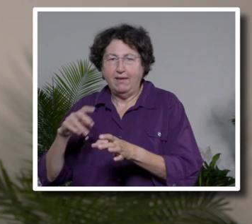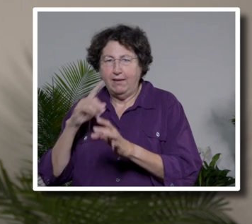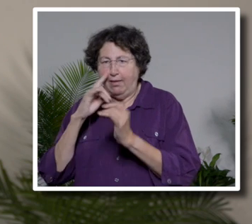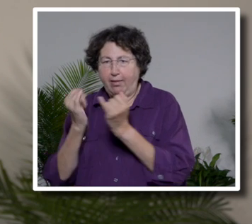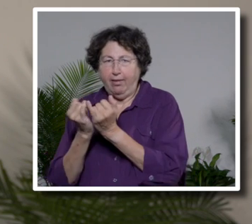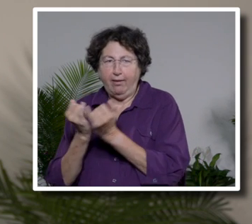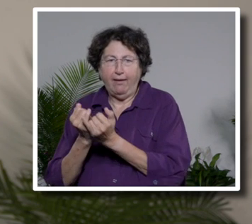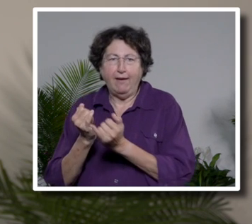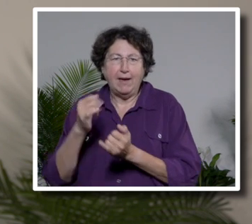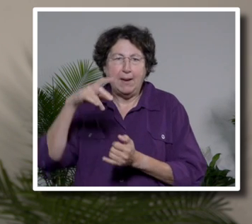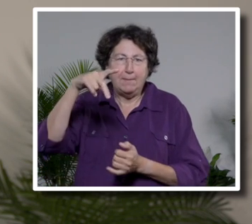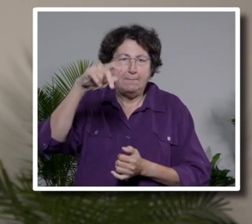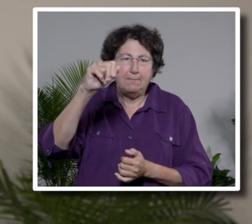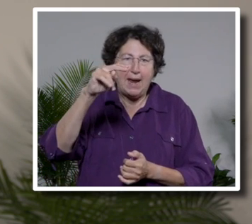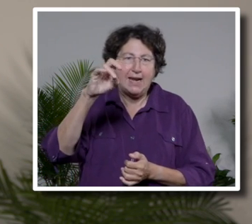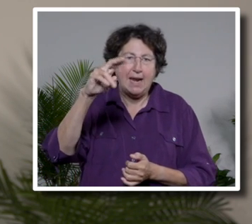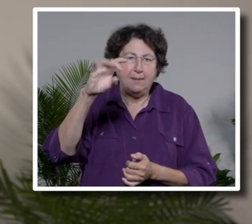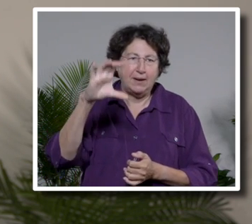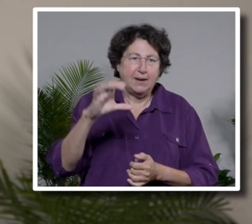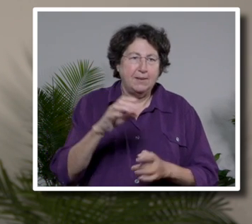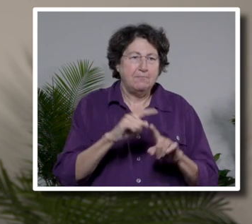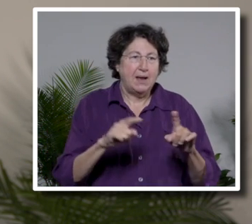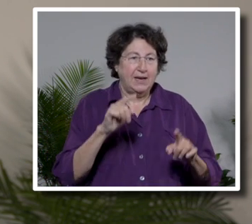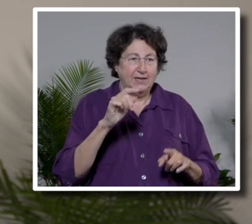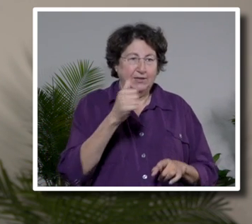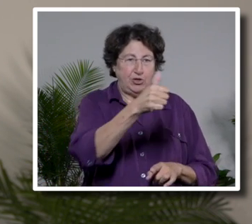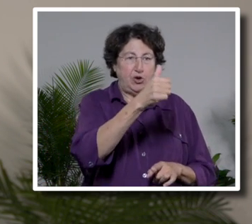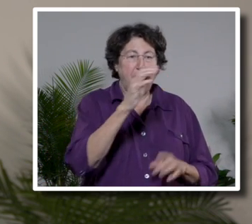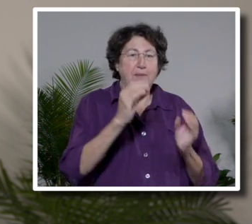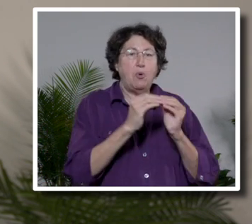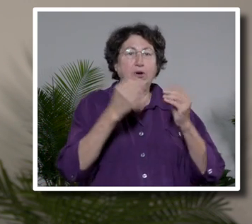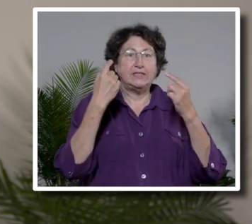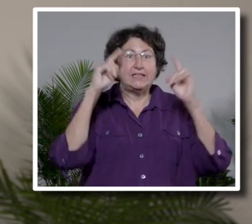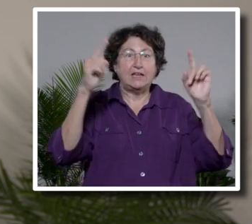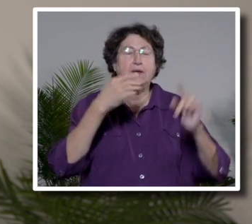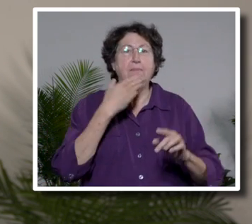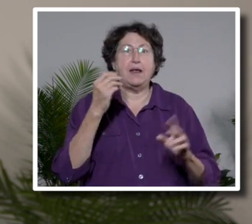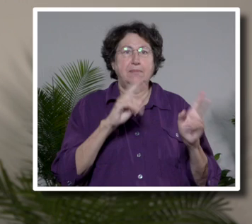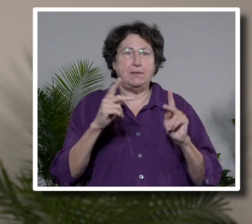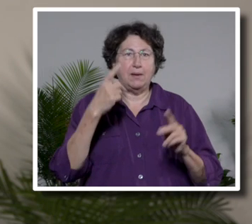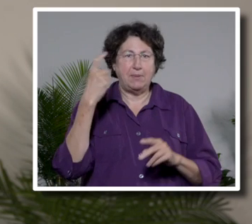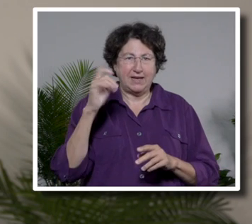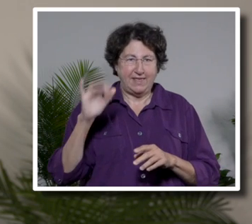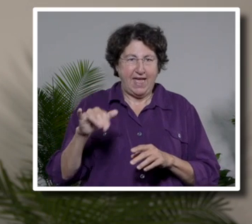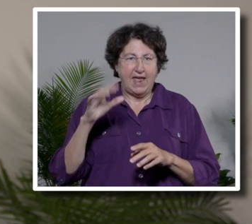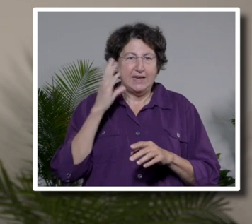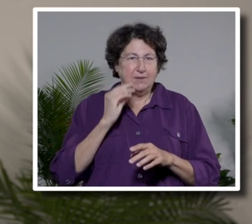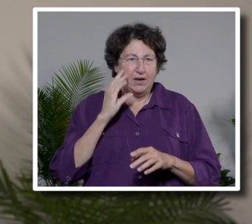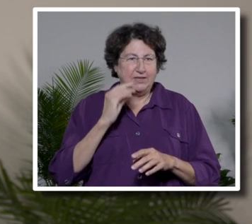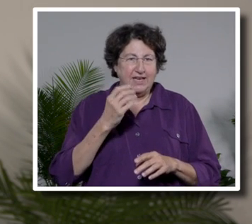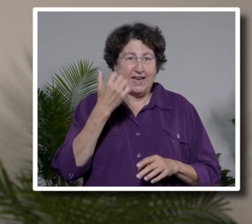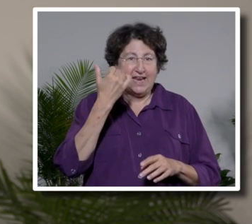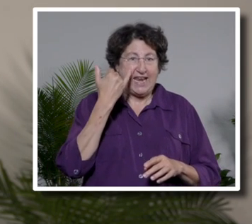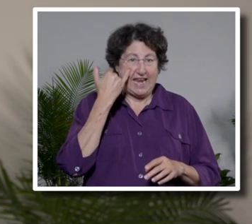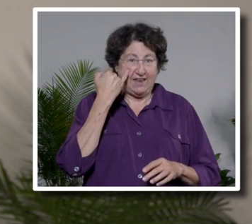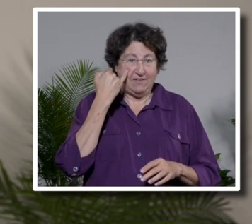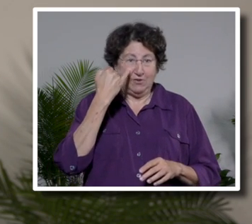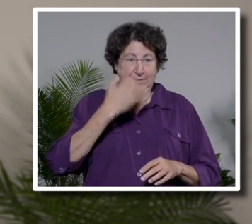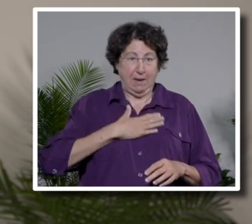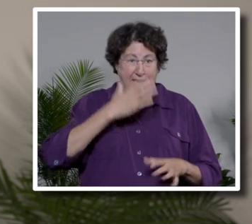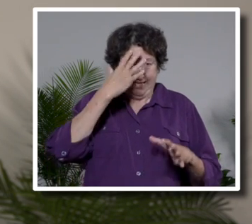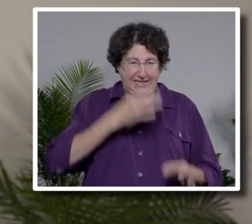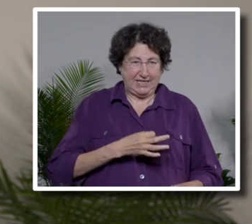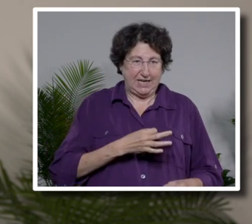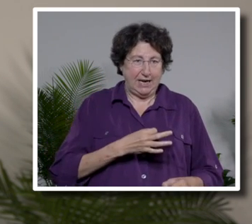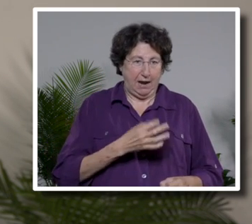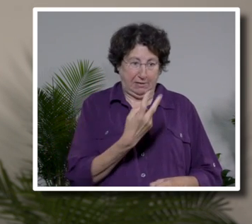course that was not offered to any other North High classes, and you'll be better, more successful people because of it. If it was up to me, you'd be getting